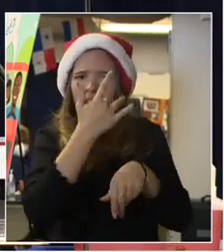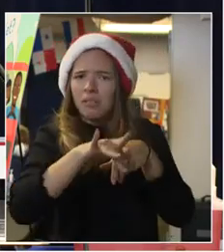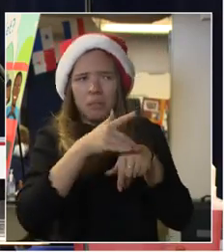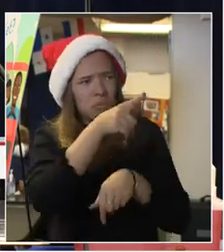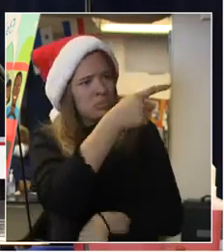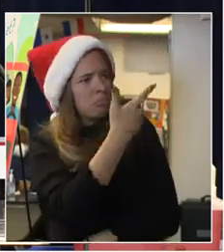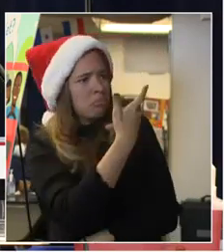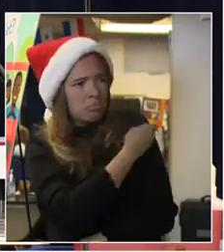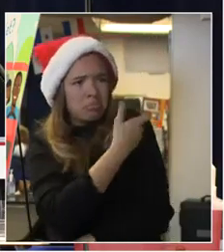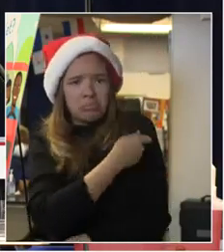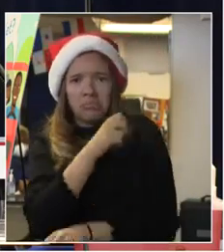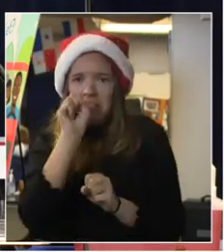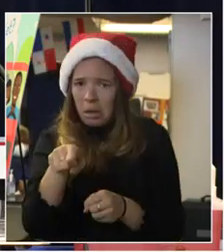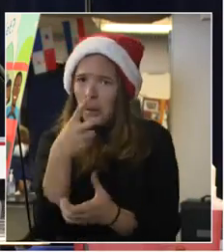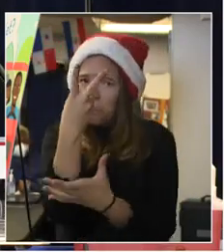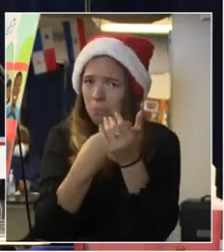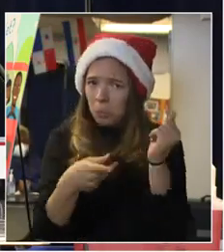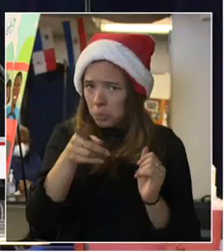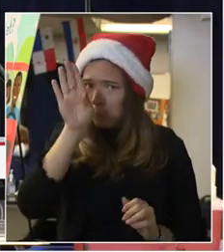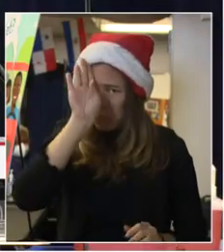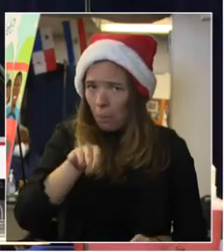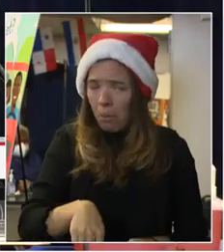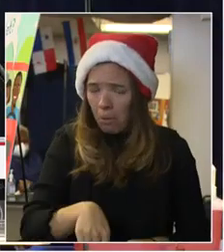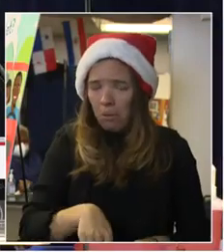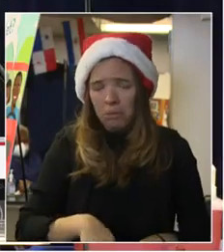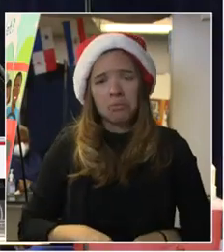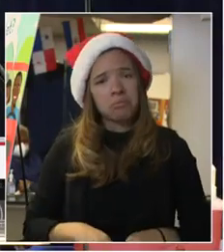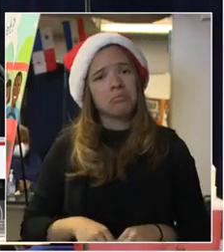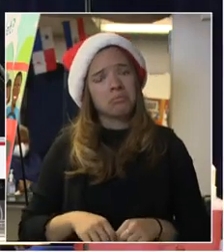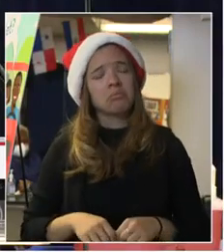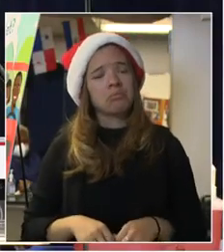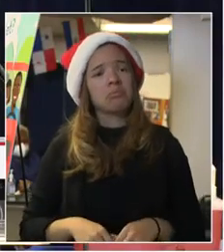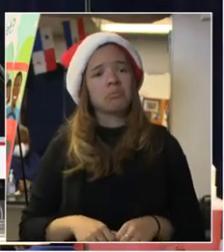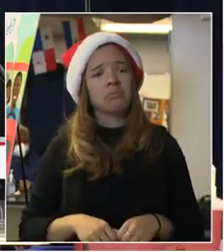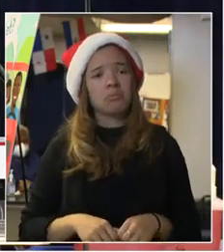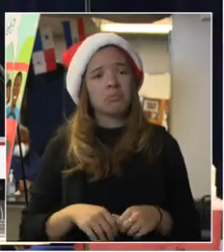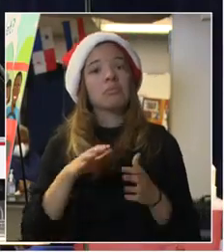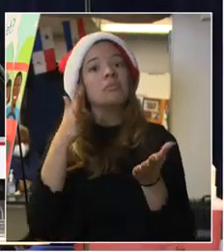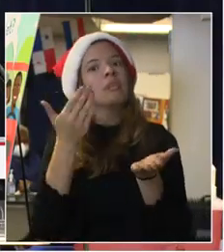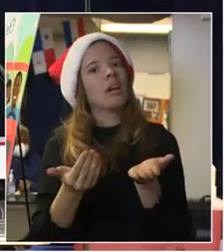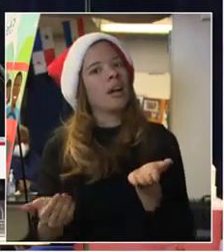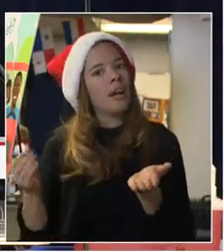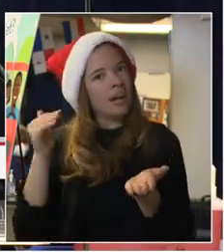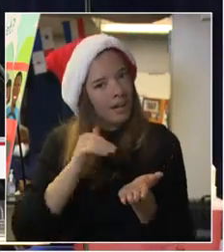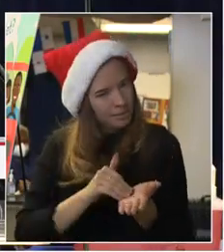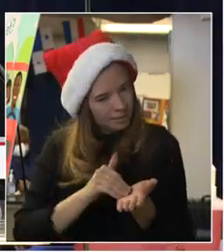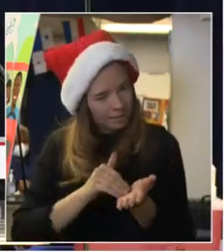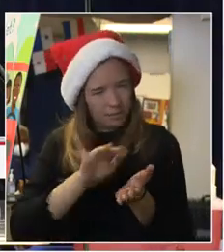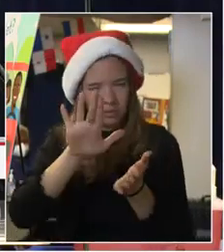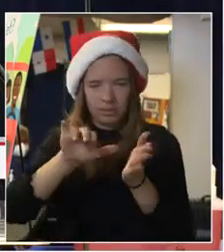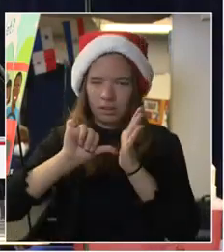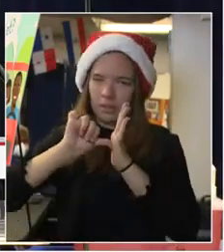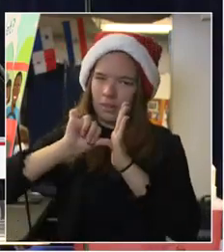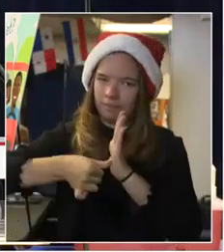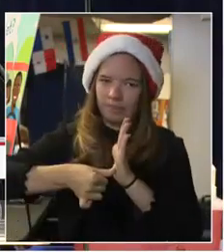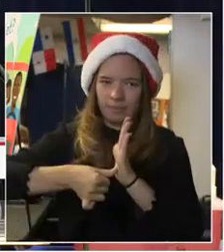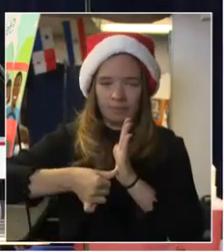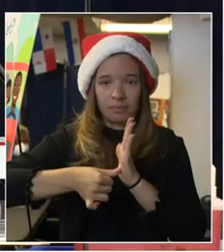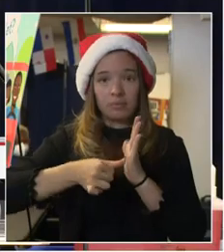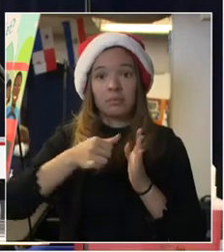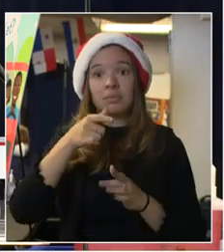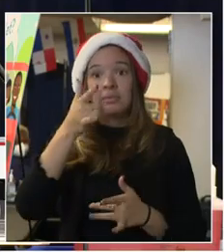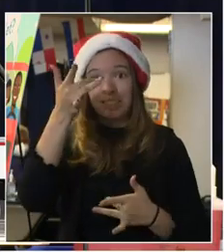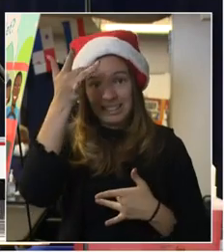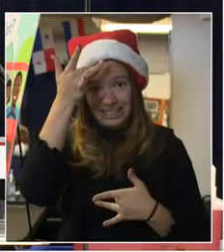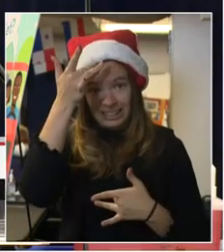time. So once again, let me reiterate, stay home if you're not feeling well, and